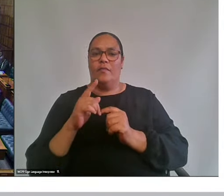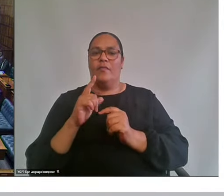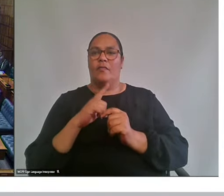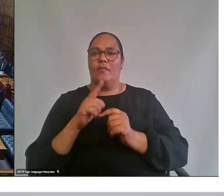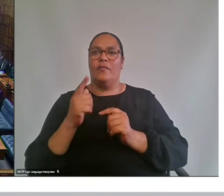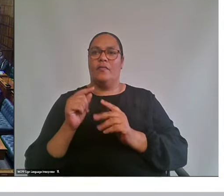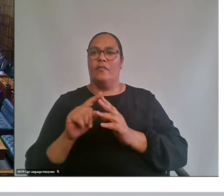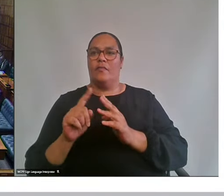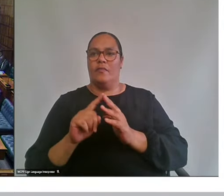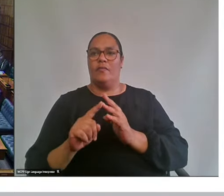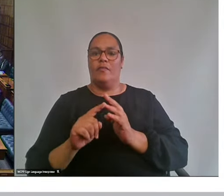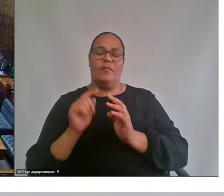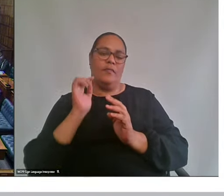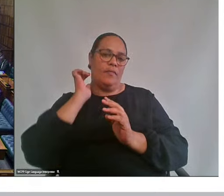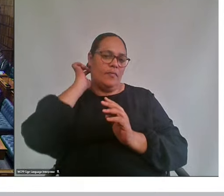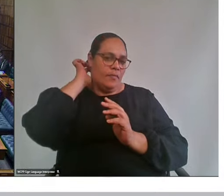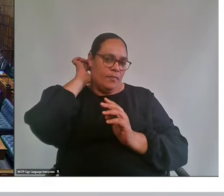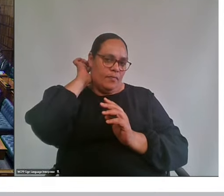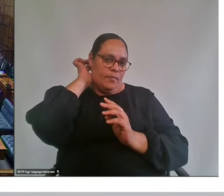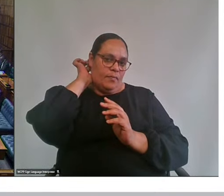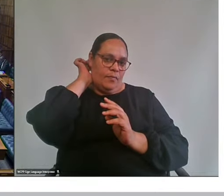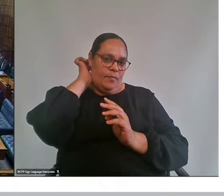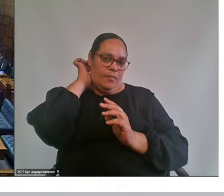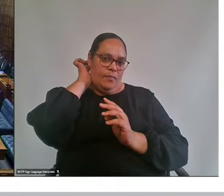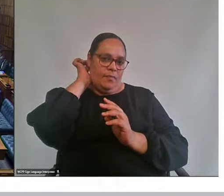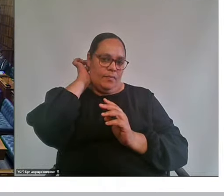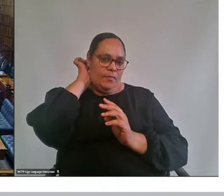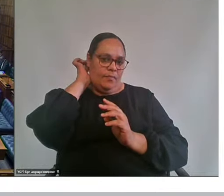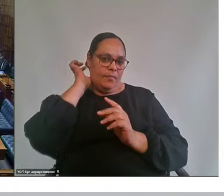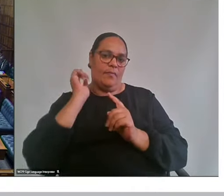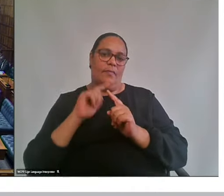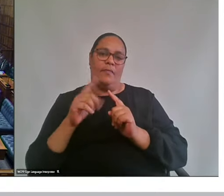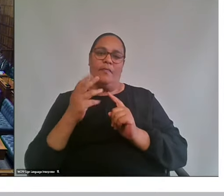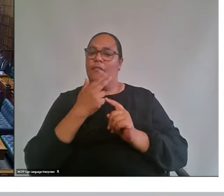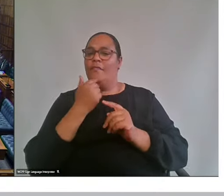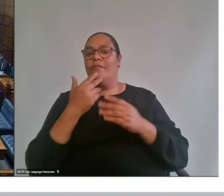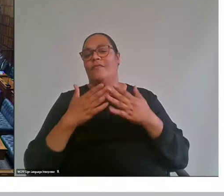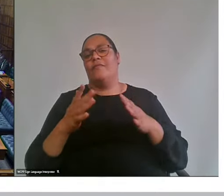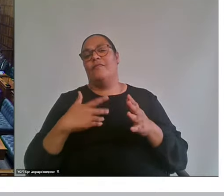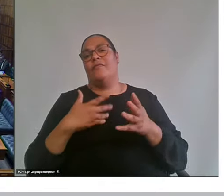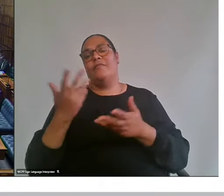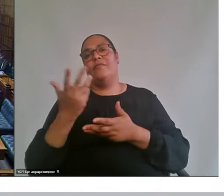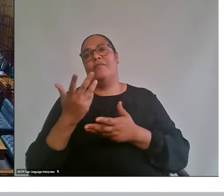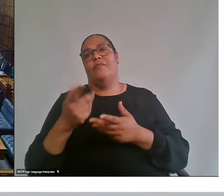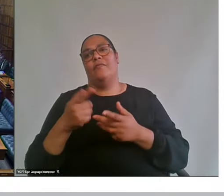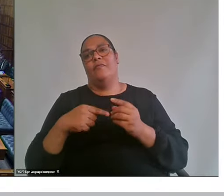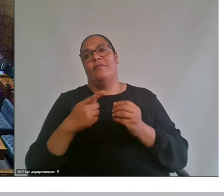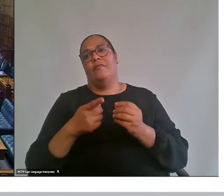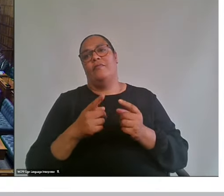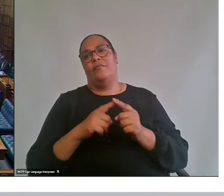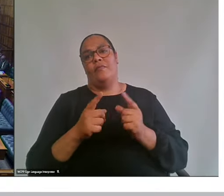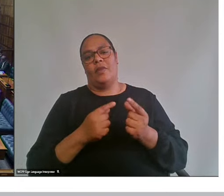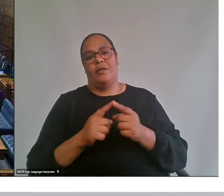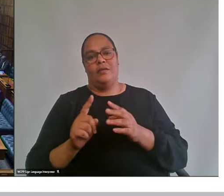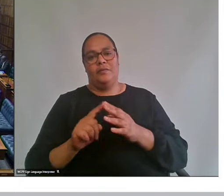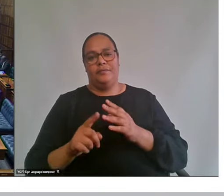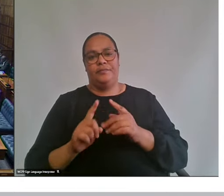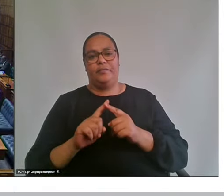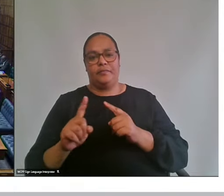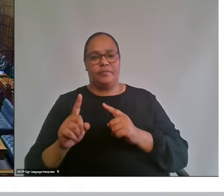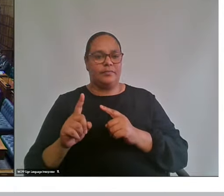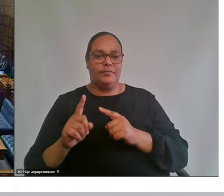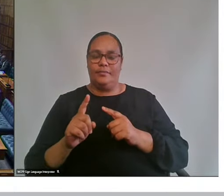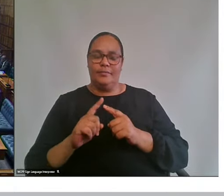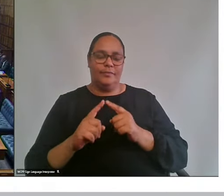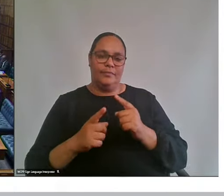investment uh in the province for further down the line I think we've got a nice opening to talk about the maid and the cap brand and um